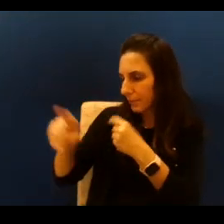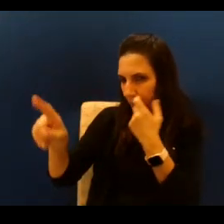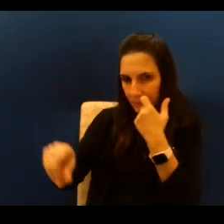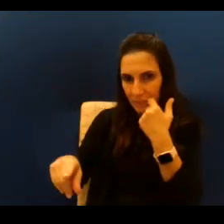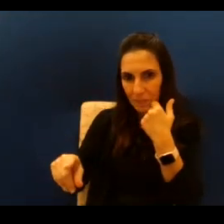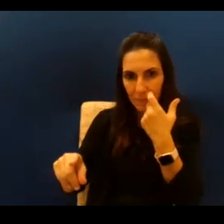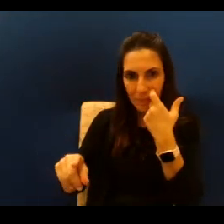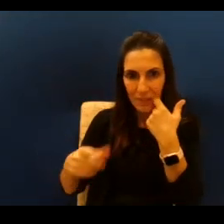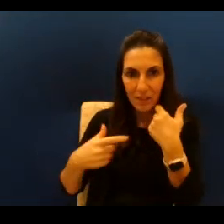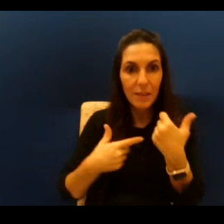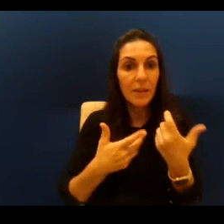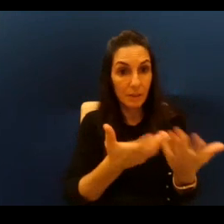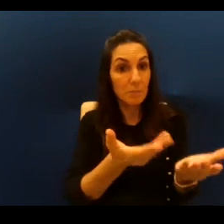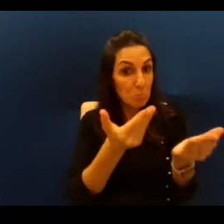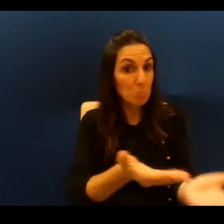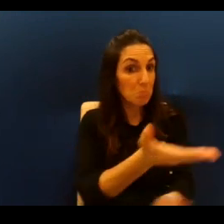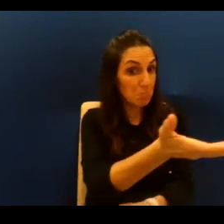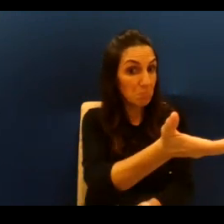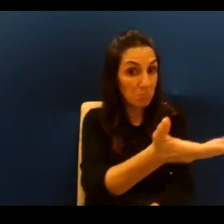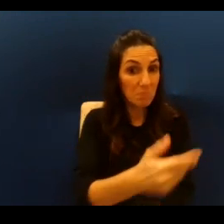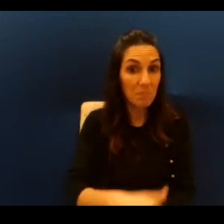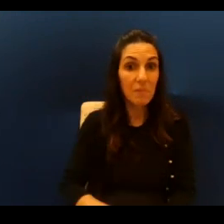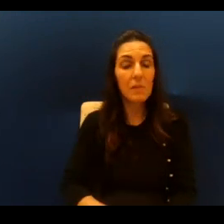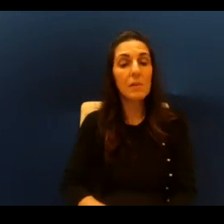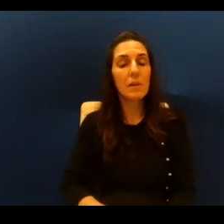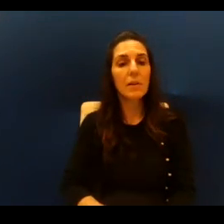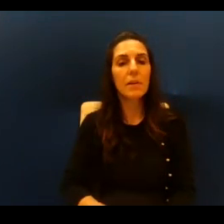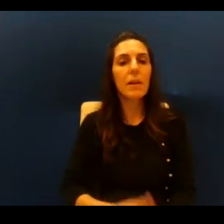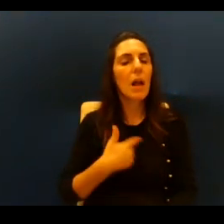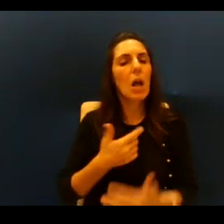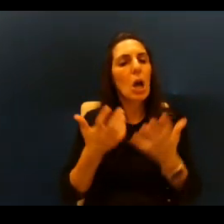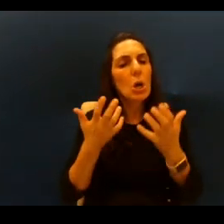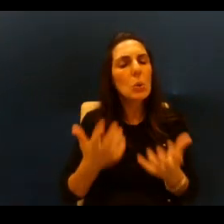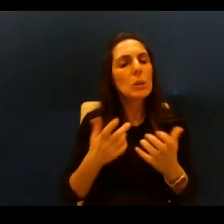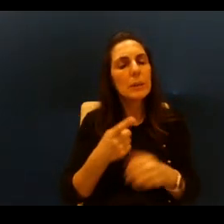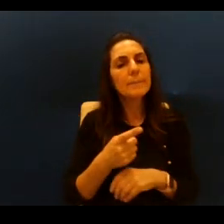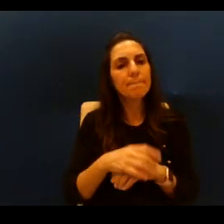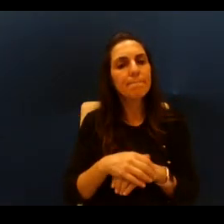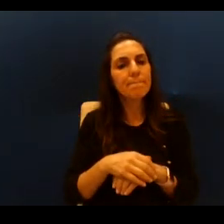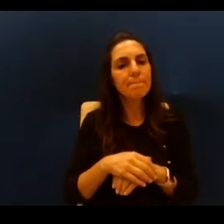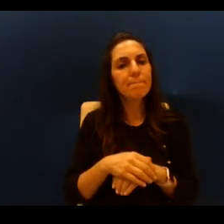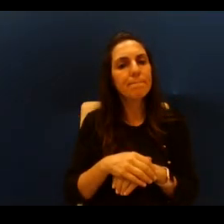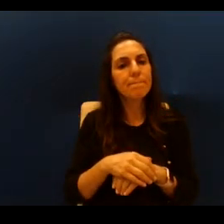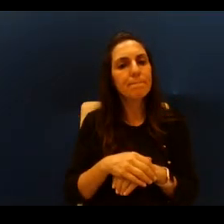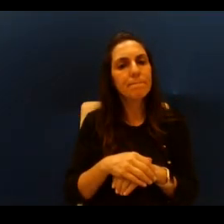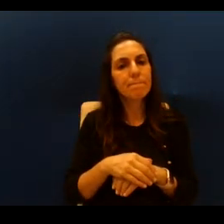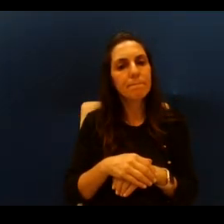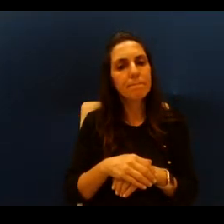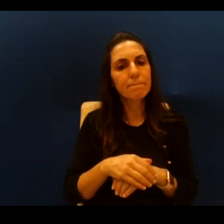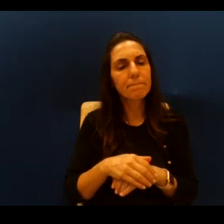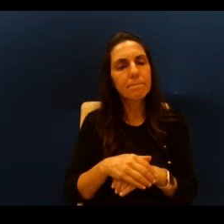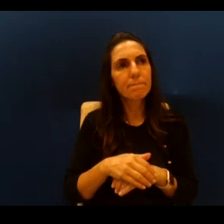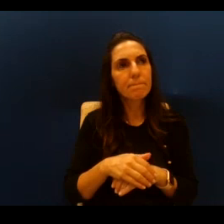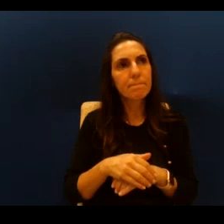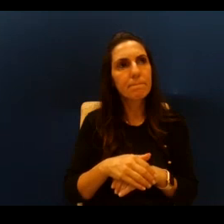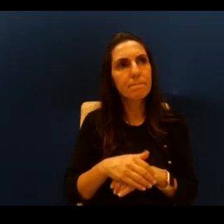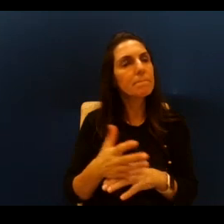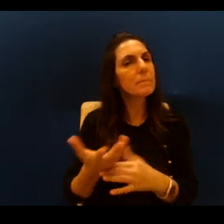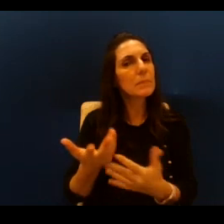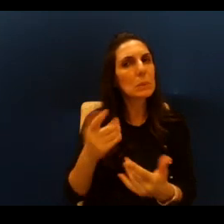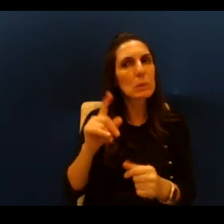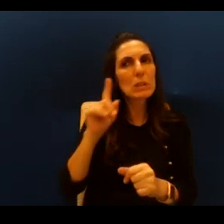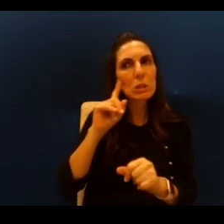think we're done, we're not quite done. Go ahead, board member. No, I would like to get some type of